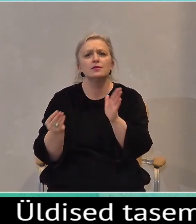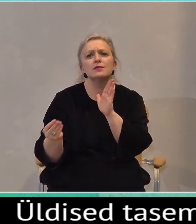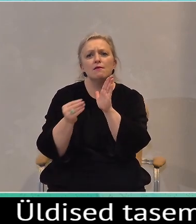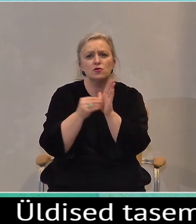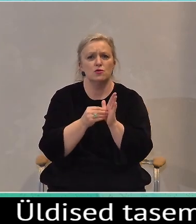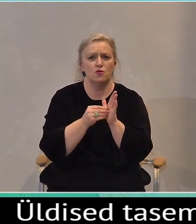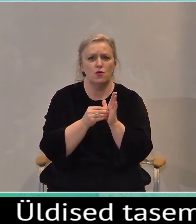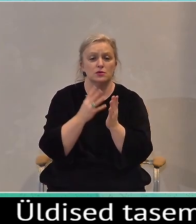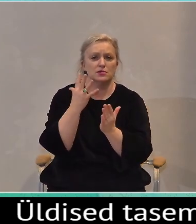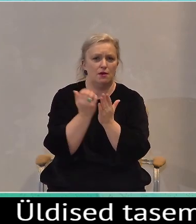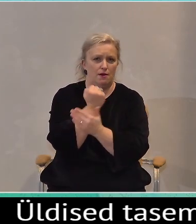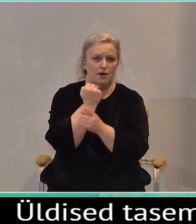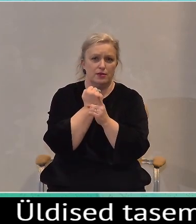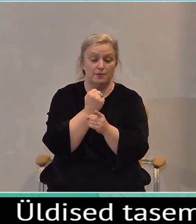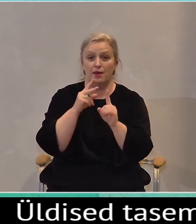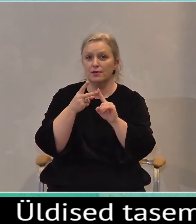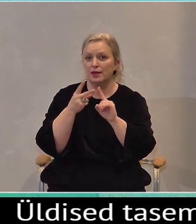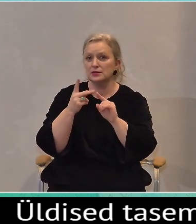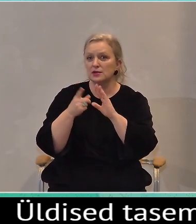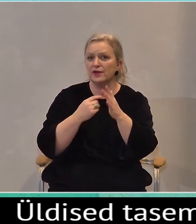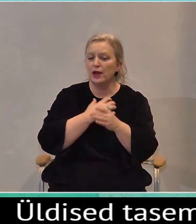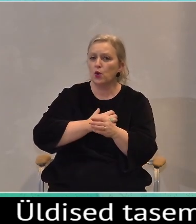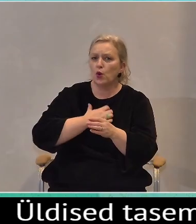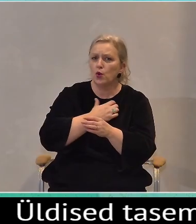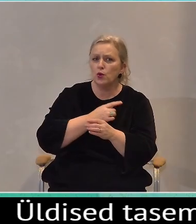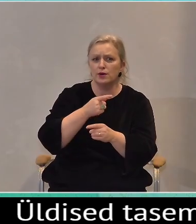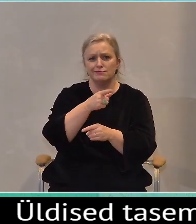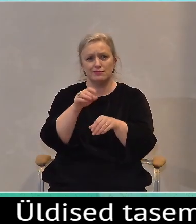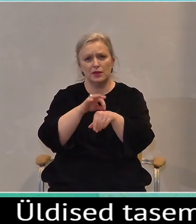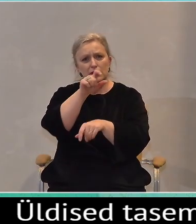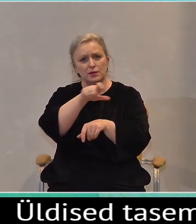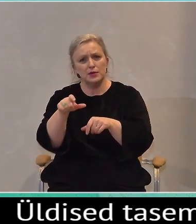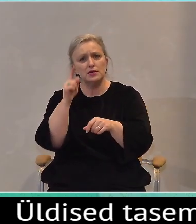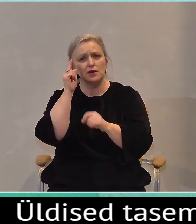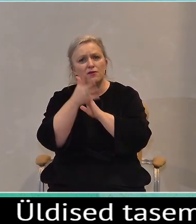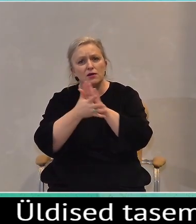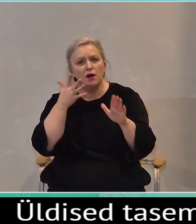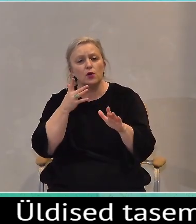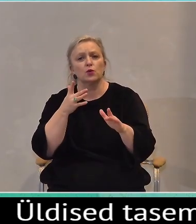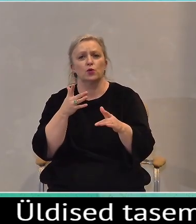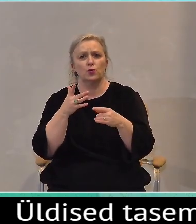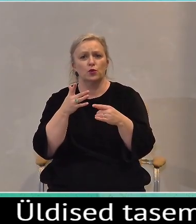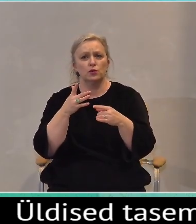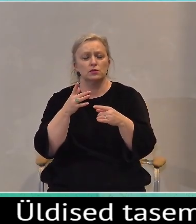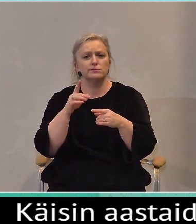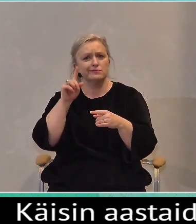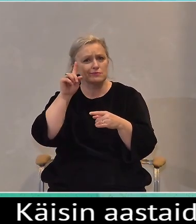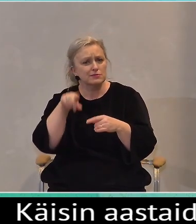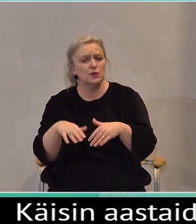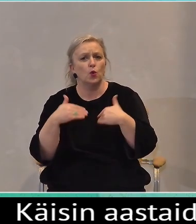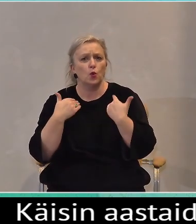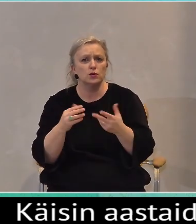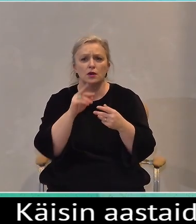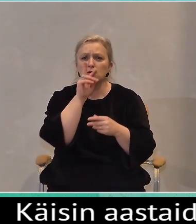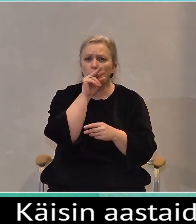patients to have a diagnosis, and secondly, to understand